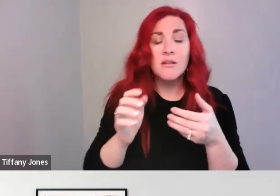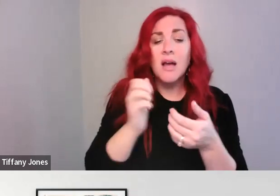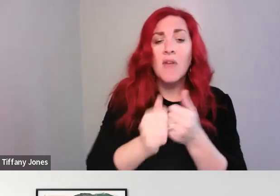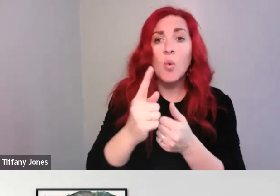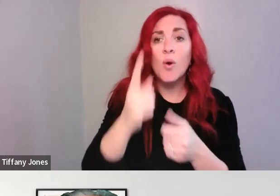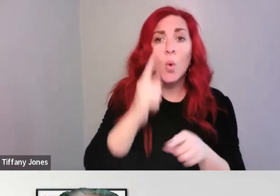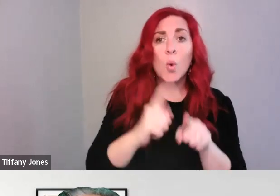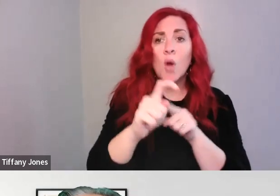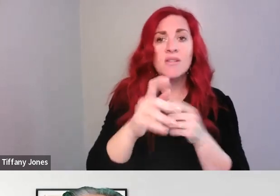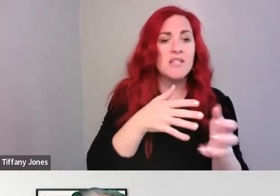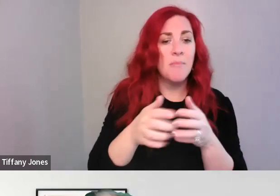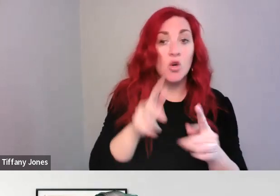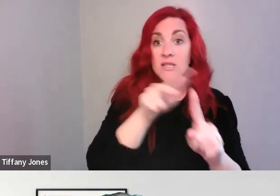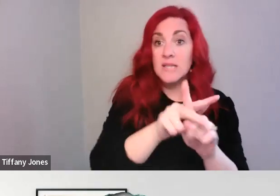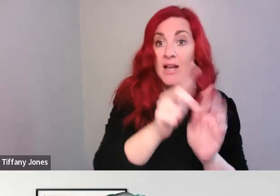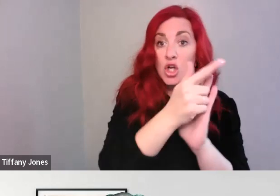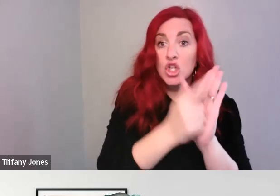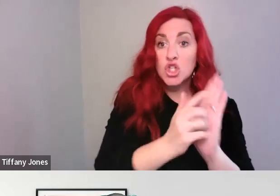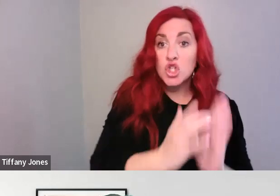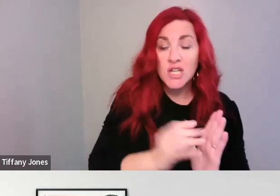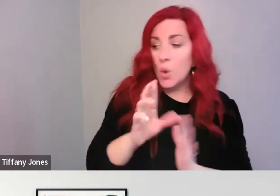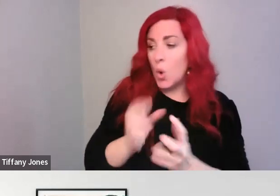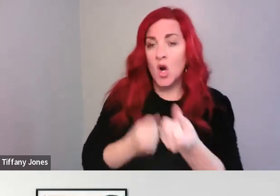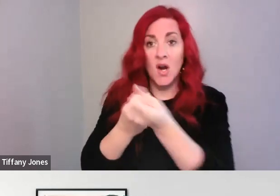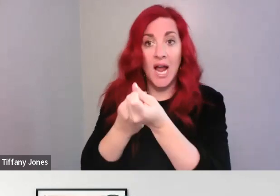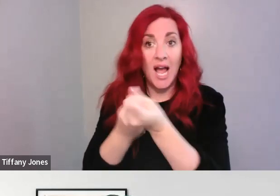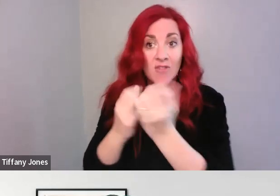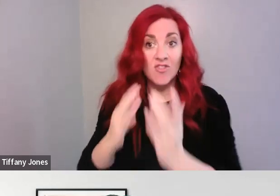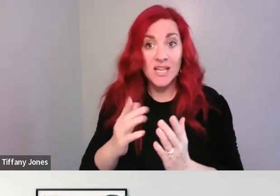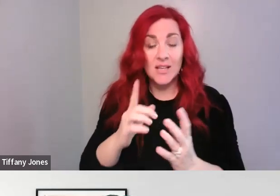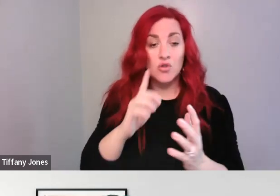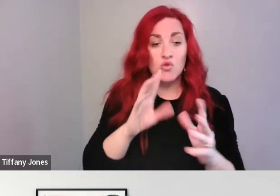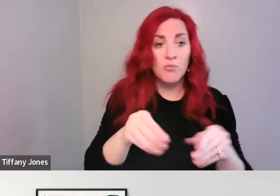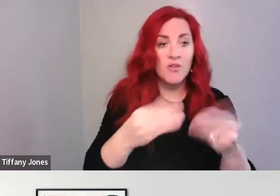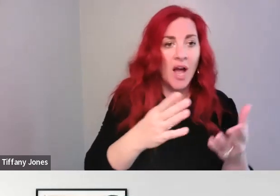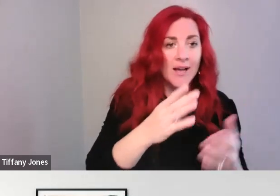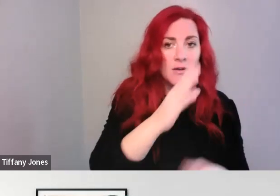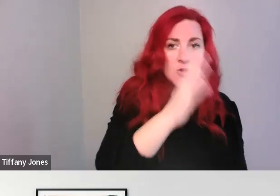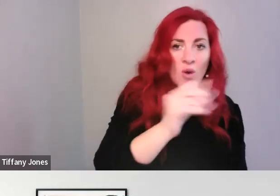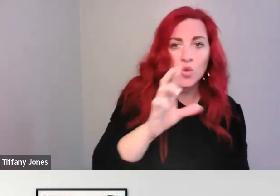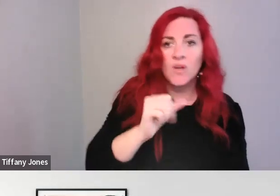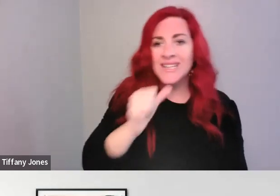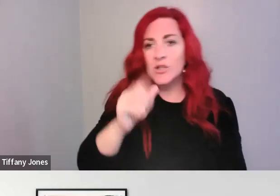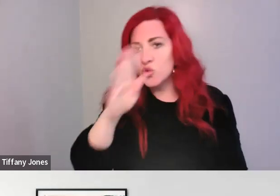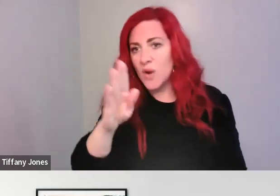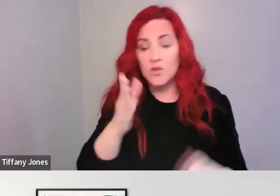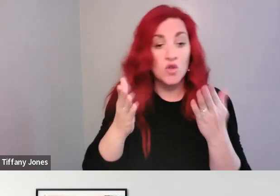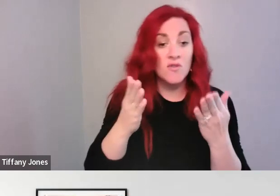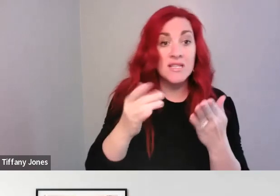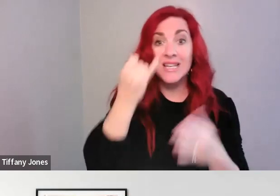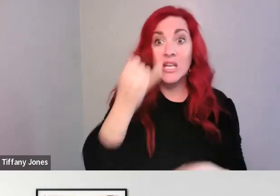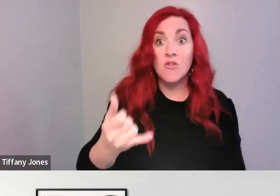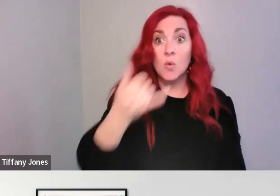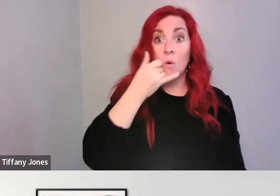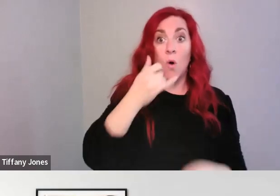an attorney or an advocate to provide direct services to you or not, if you call us, you're going to get some kind of assistance. We